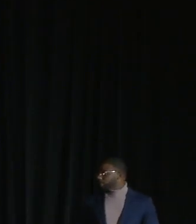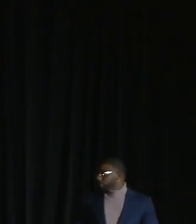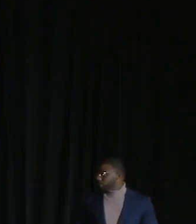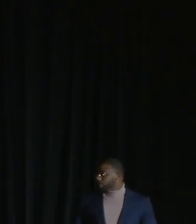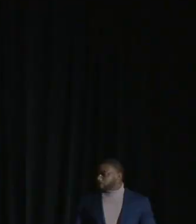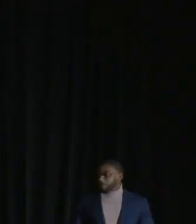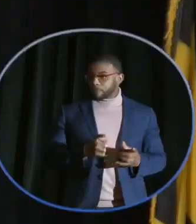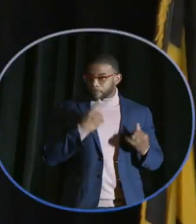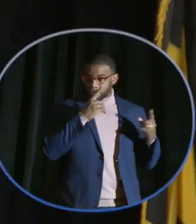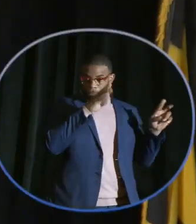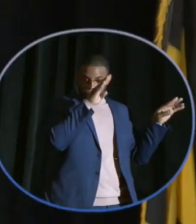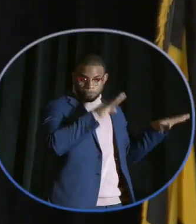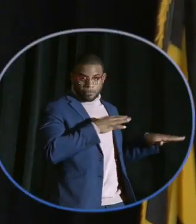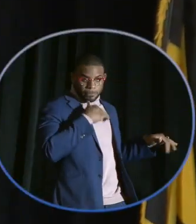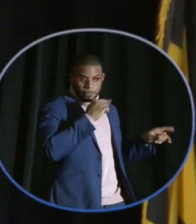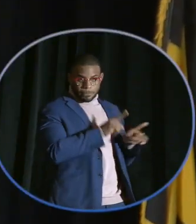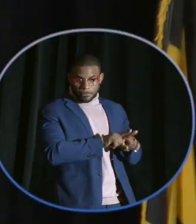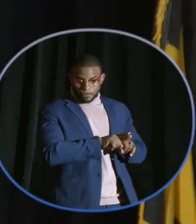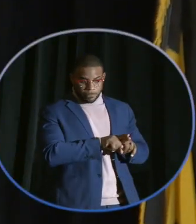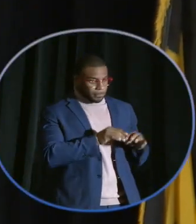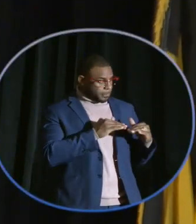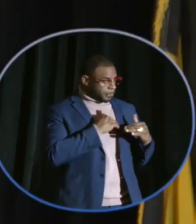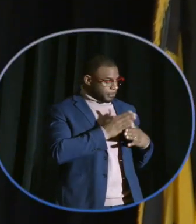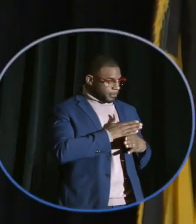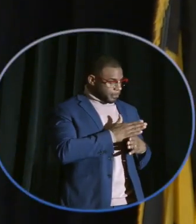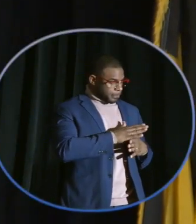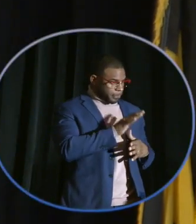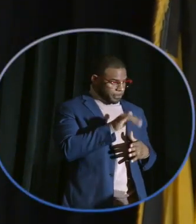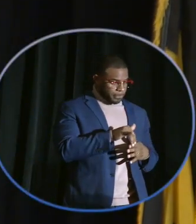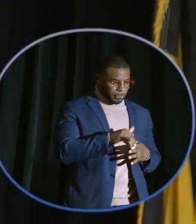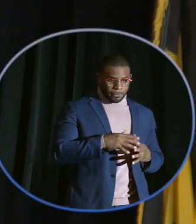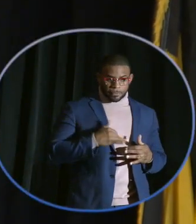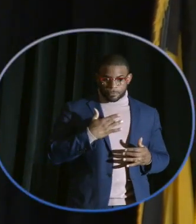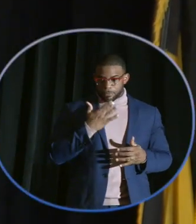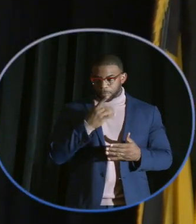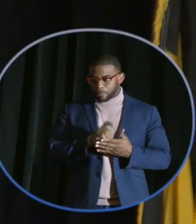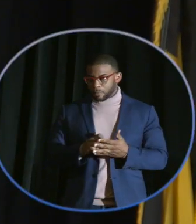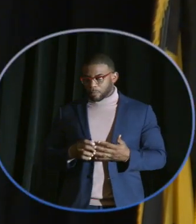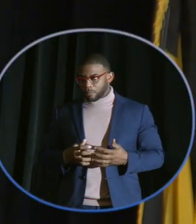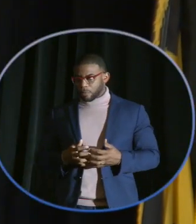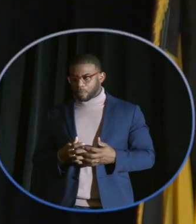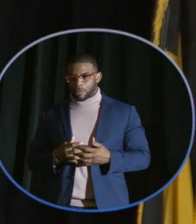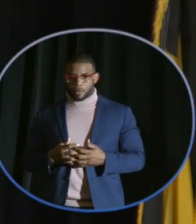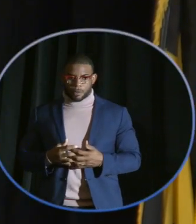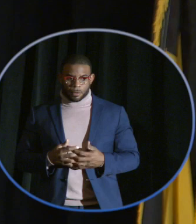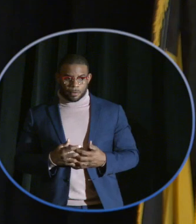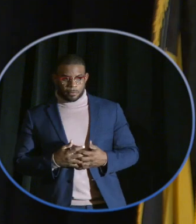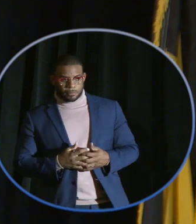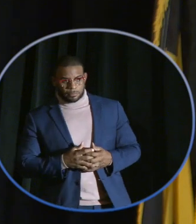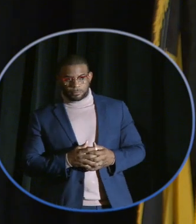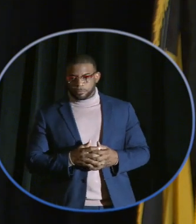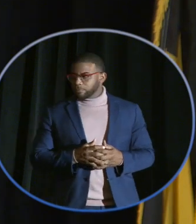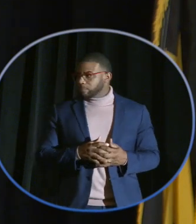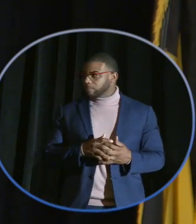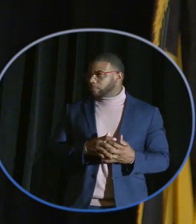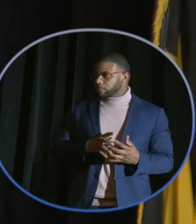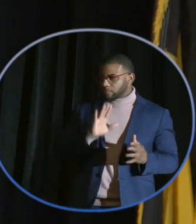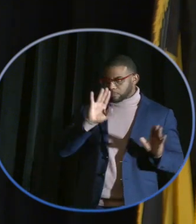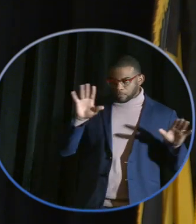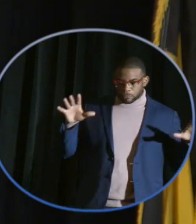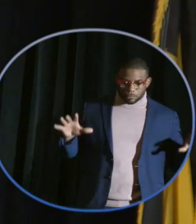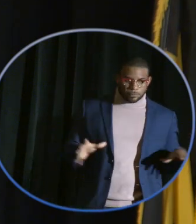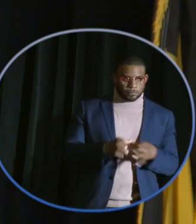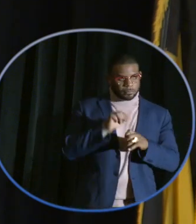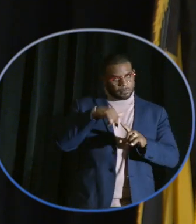I declare her my sister because we share that as our favorite writing by Dr. Martin Luther King, because it kind of wraps us all